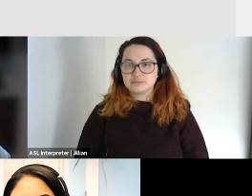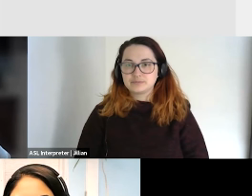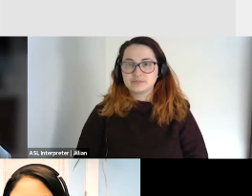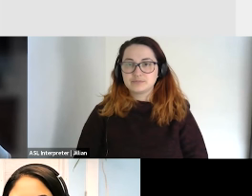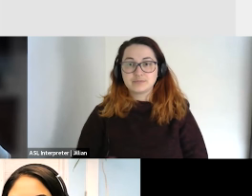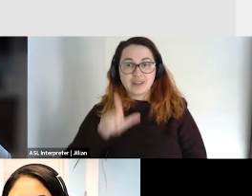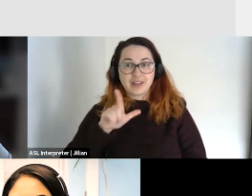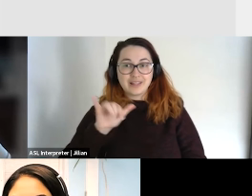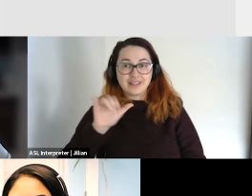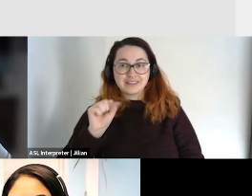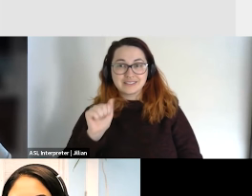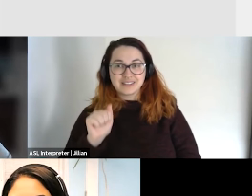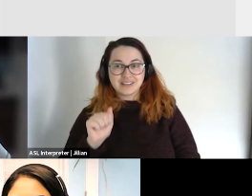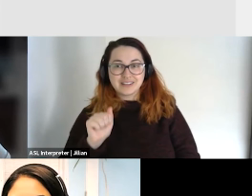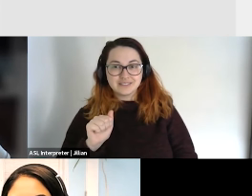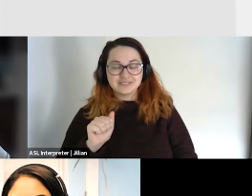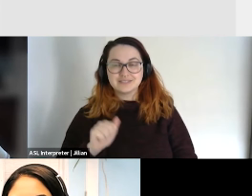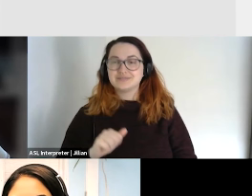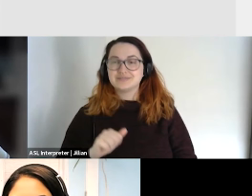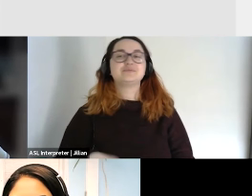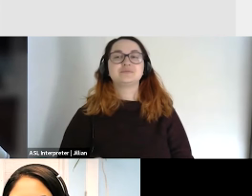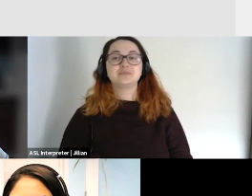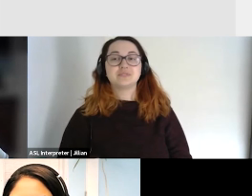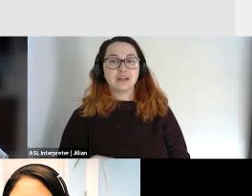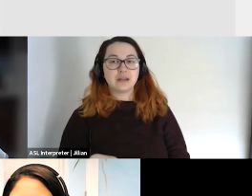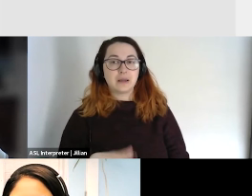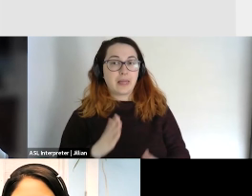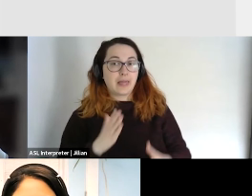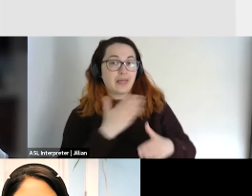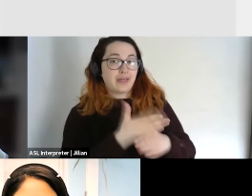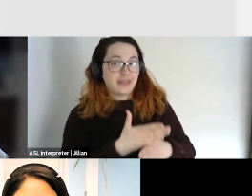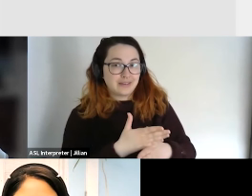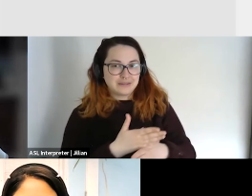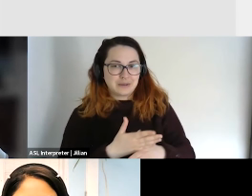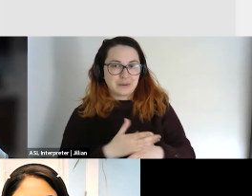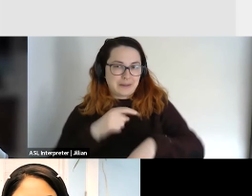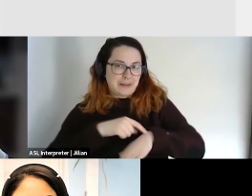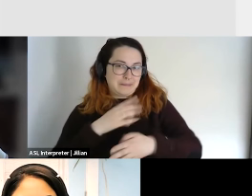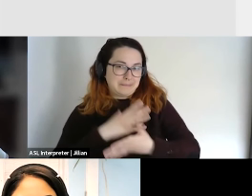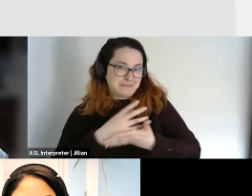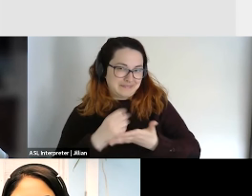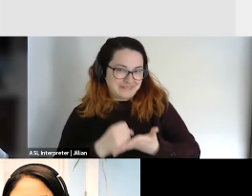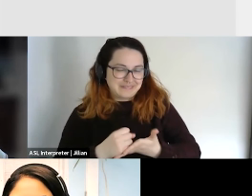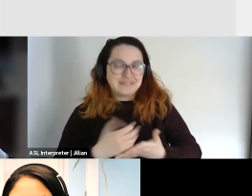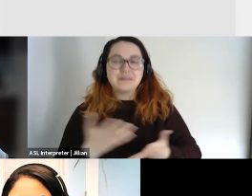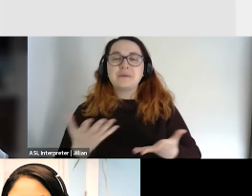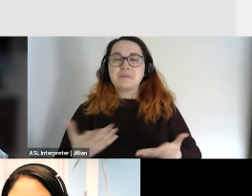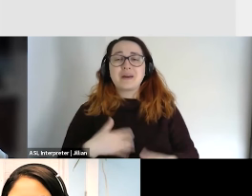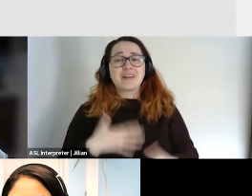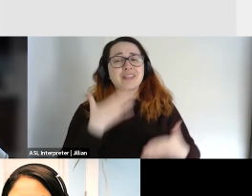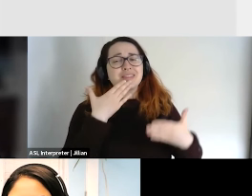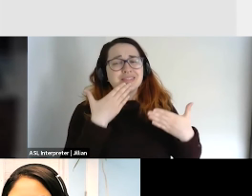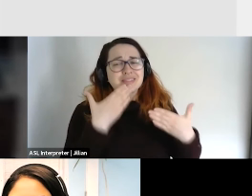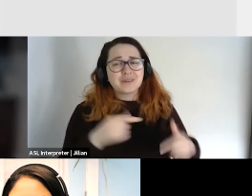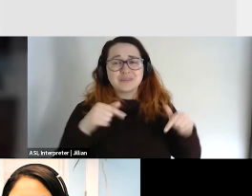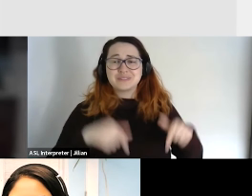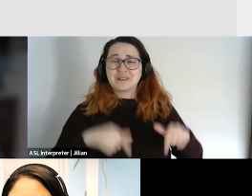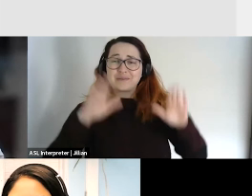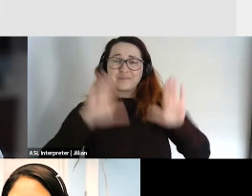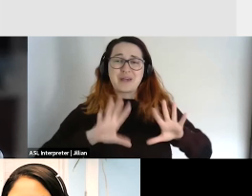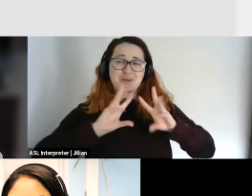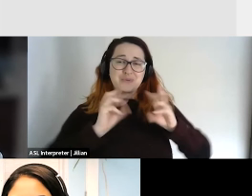Candace, it's Lisa. We're about up for our time, but I wanted to thank you. What an amazing workshop. If